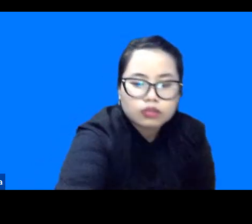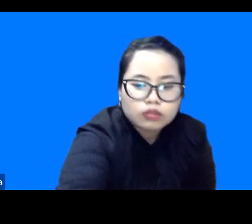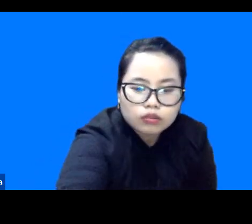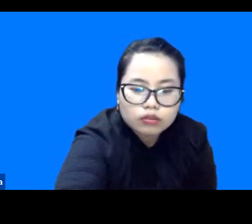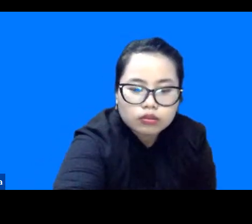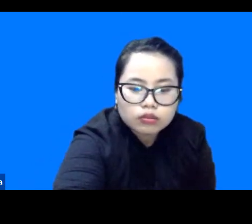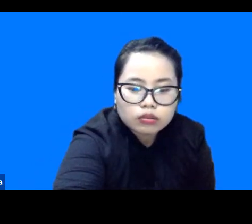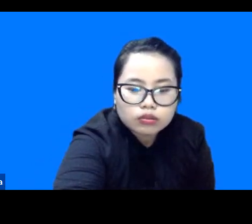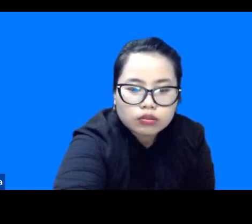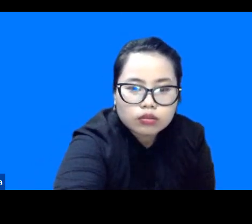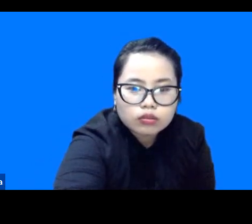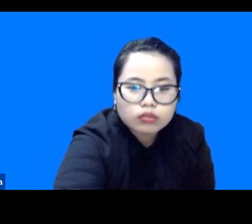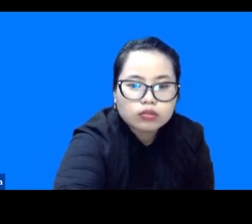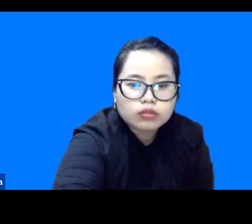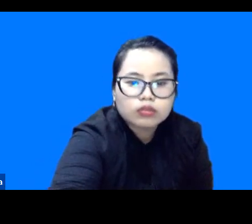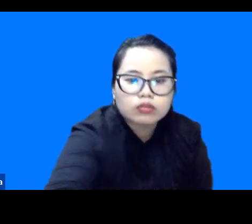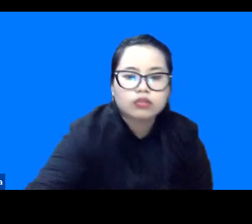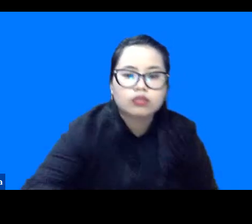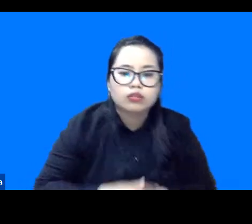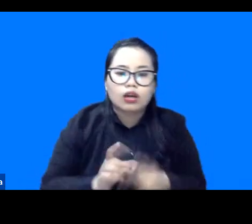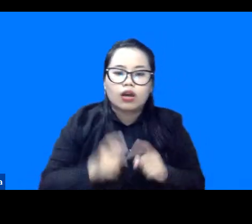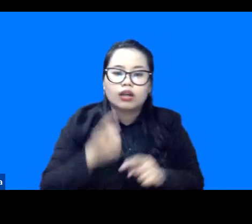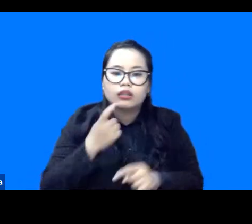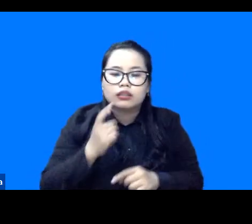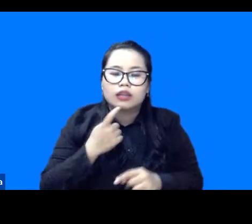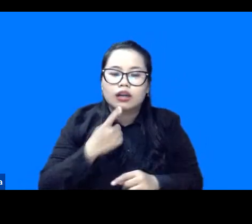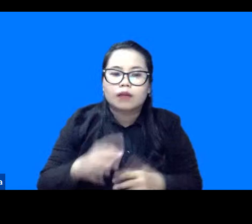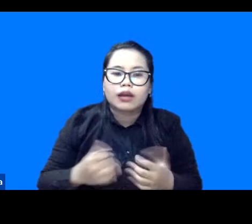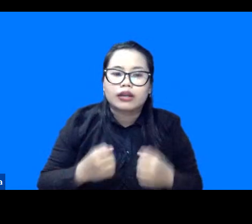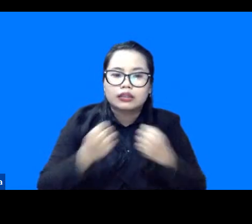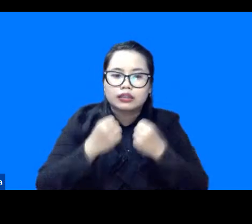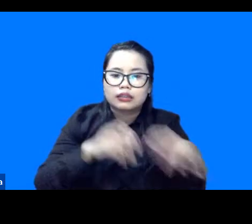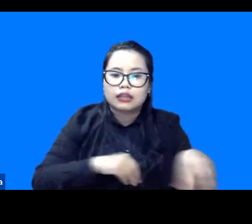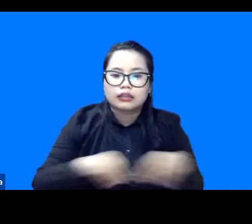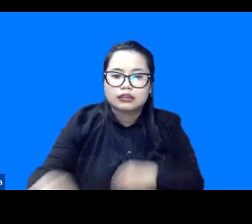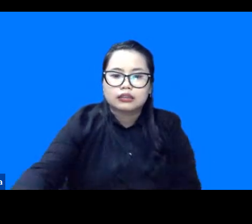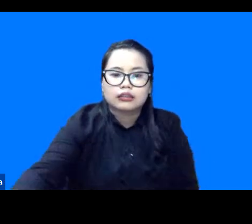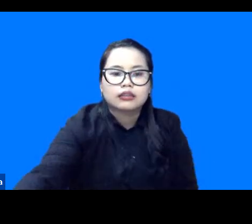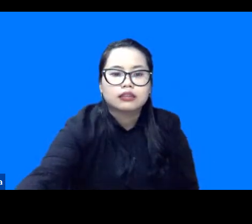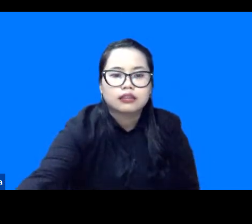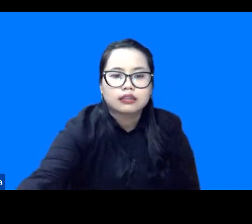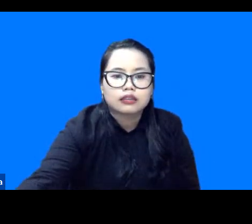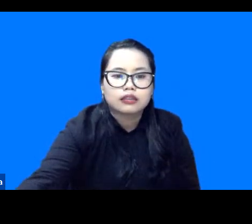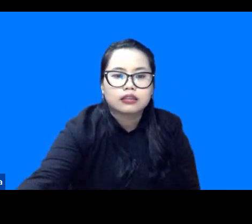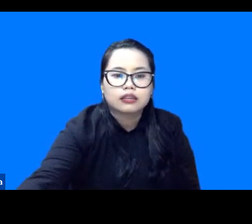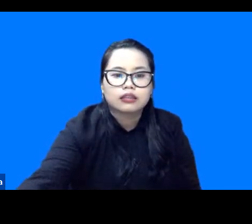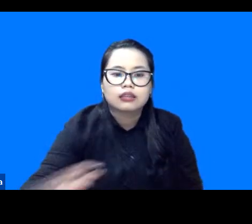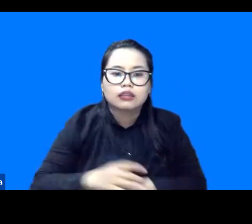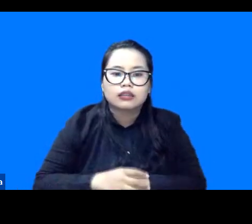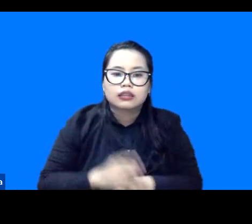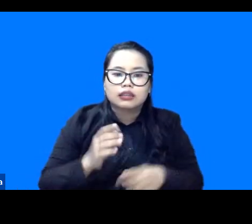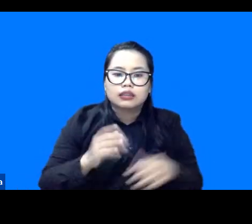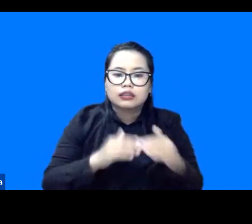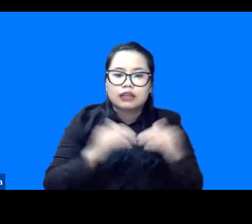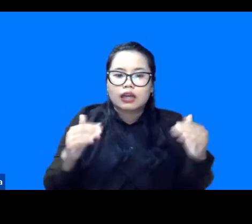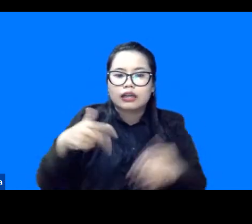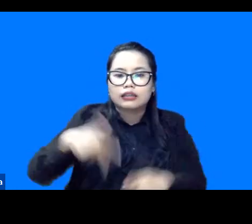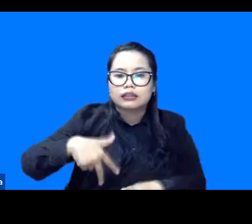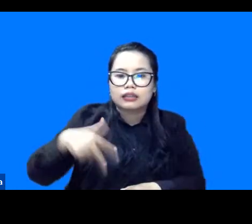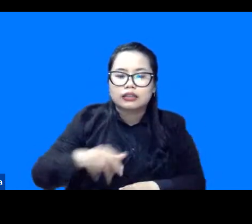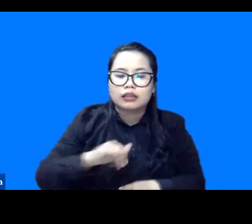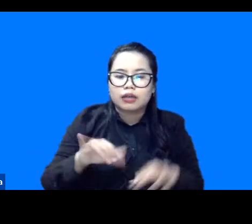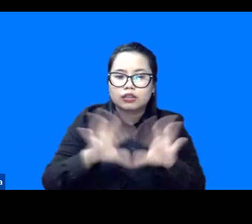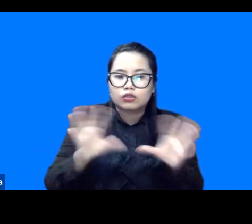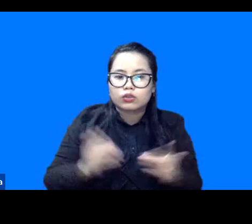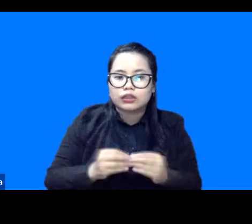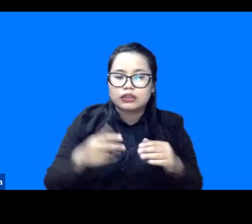for the gender equality, disability, and social inclusion, but in ASEAN level. So this is one of the road to